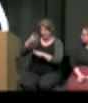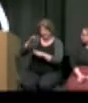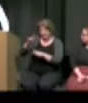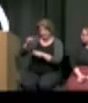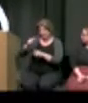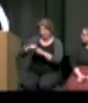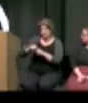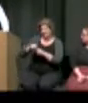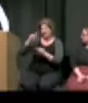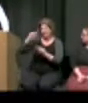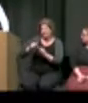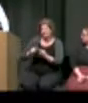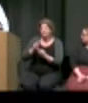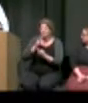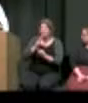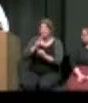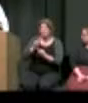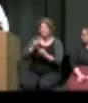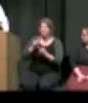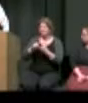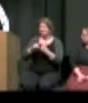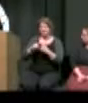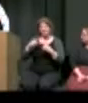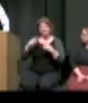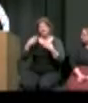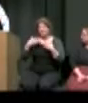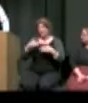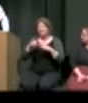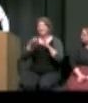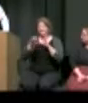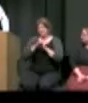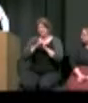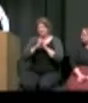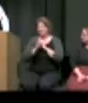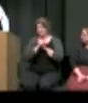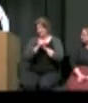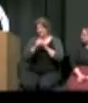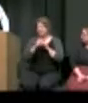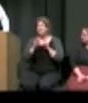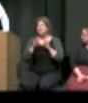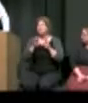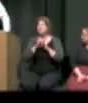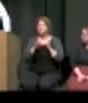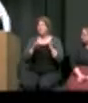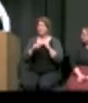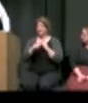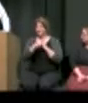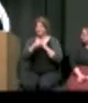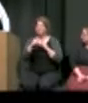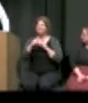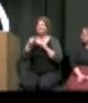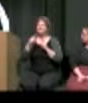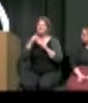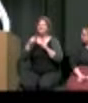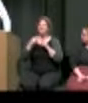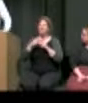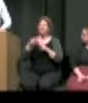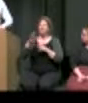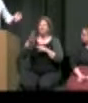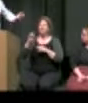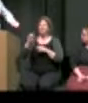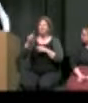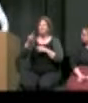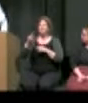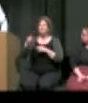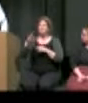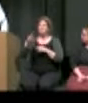as possible. So that is the picture on the right. The picture on the left here is one of our high solids booster pumps, which